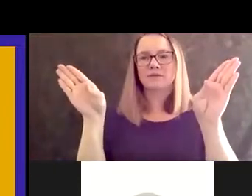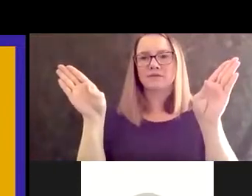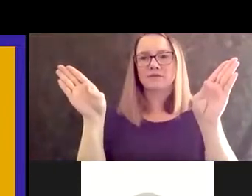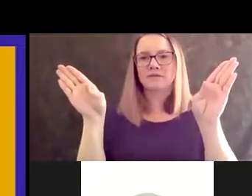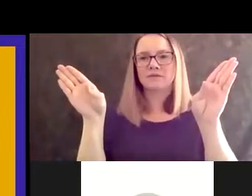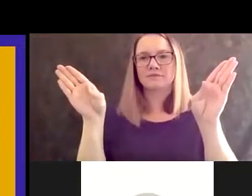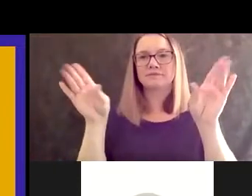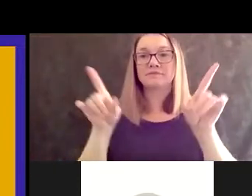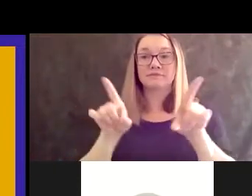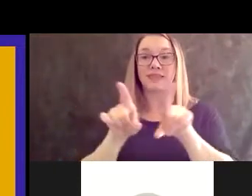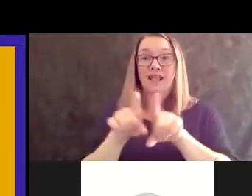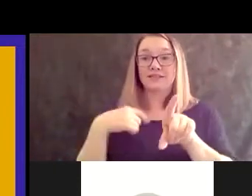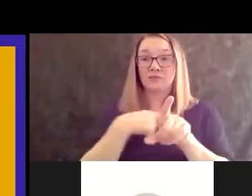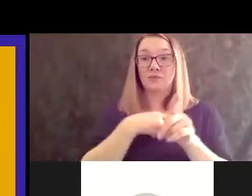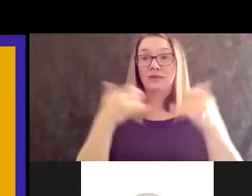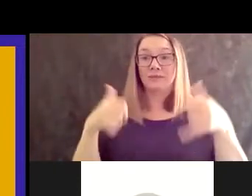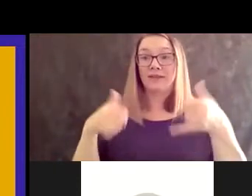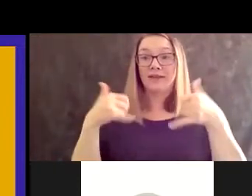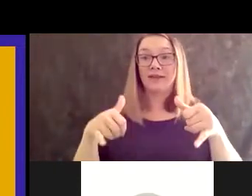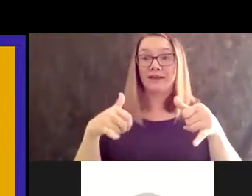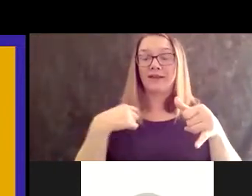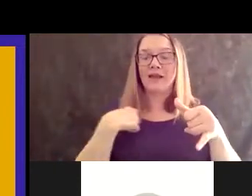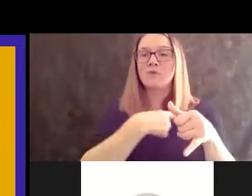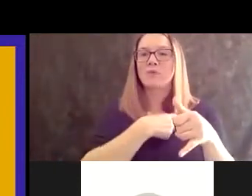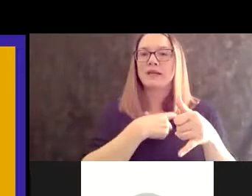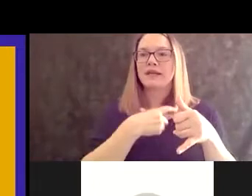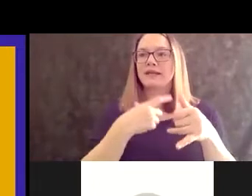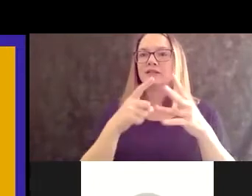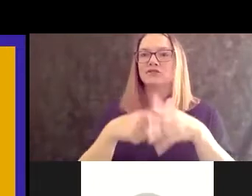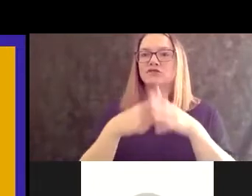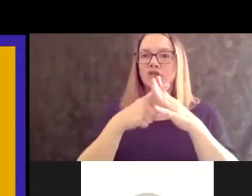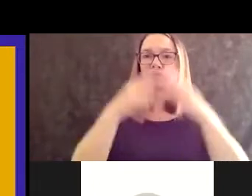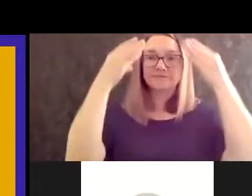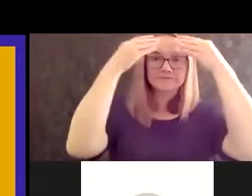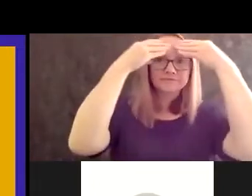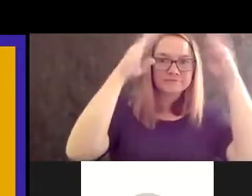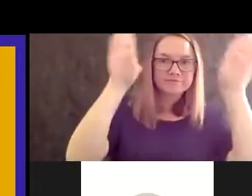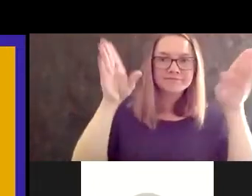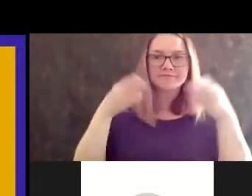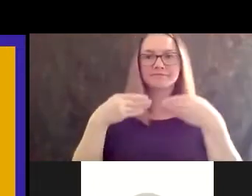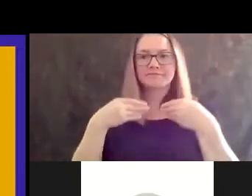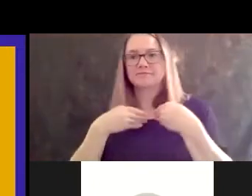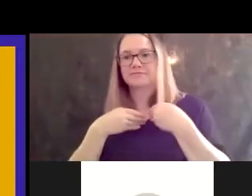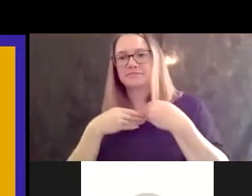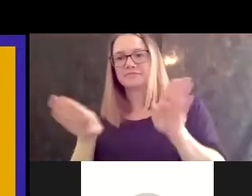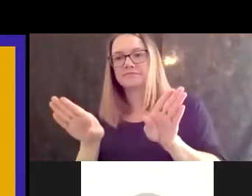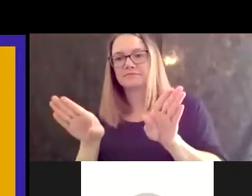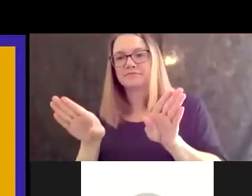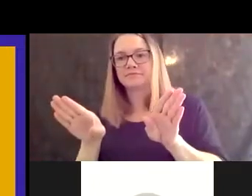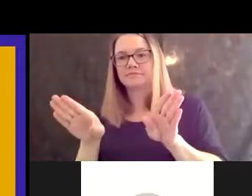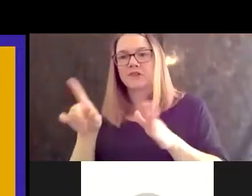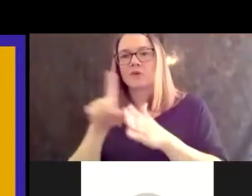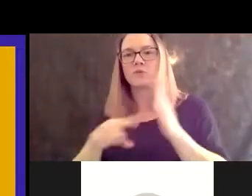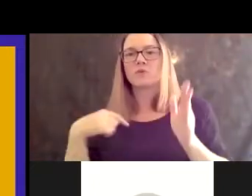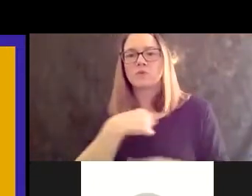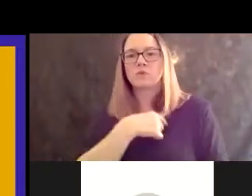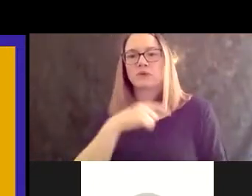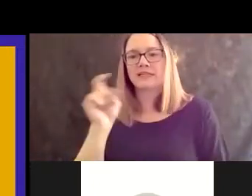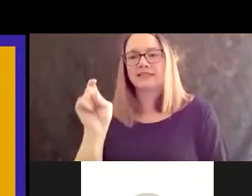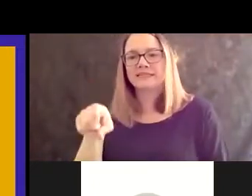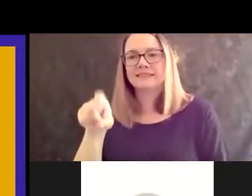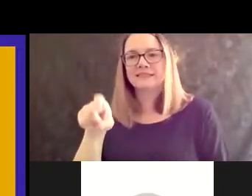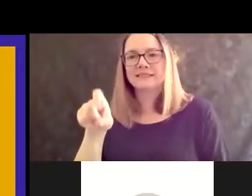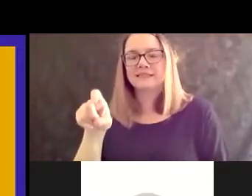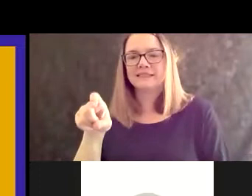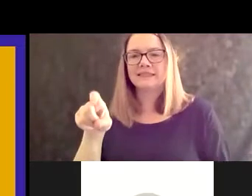as we play, we begin to open our minds and ourselves up to what we really need, what really makes us happy, and what